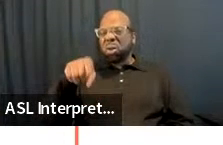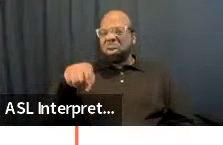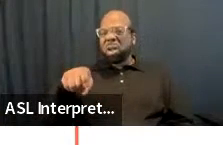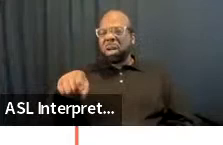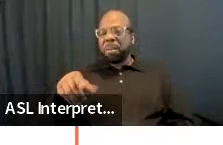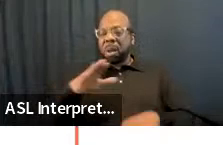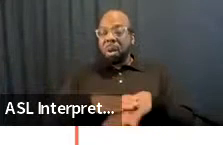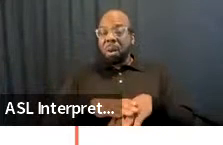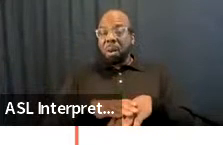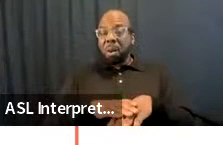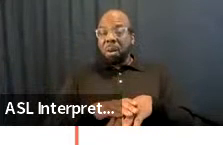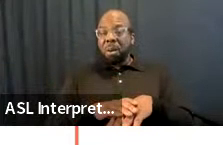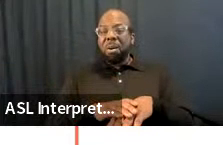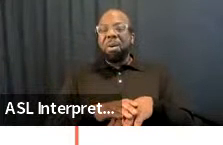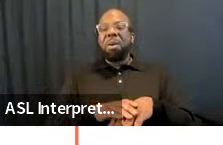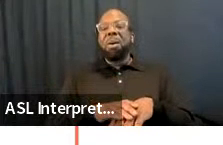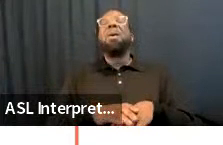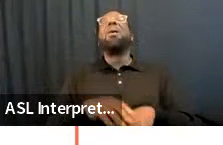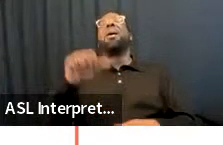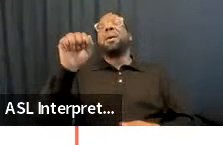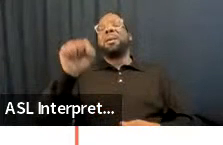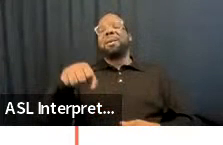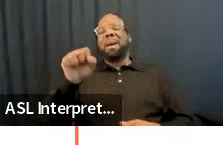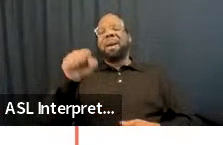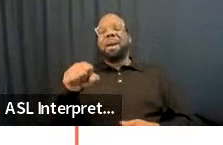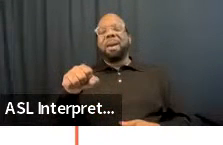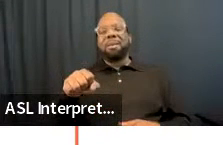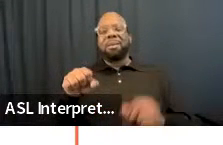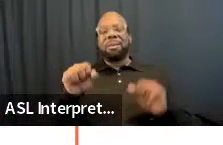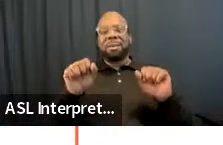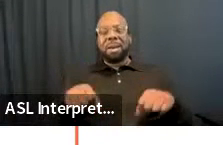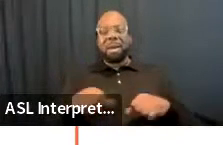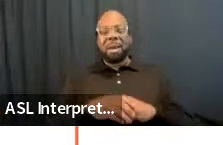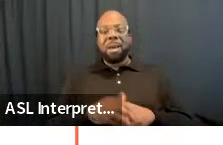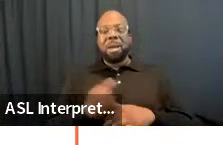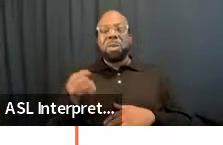Do you hear me now? Yes, we can. Okay, so